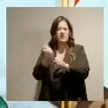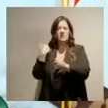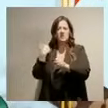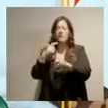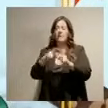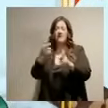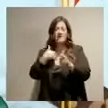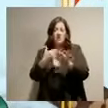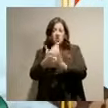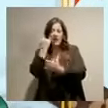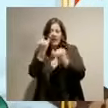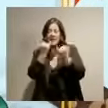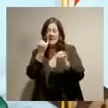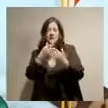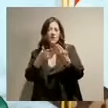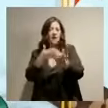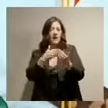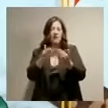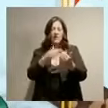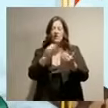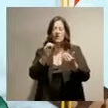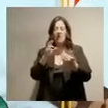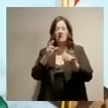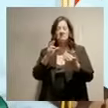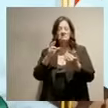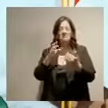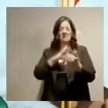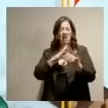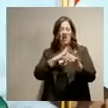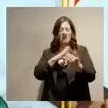ideas or want to undo the old one,